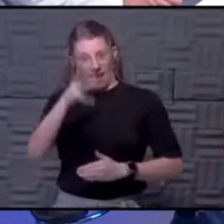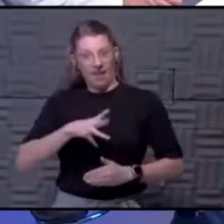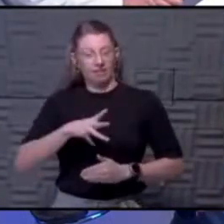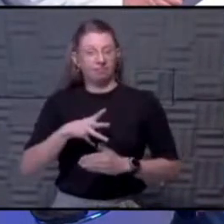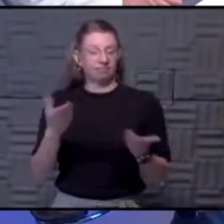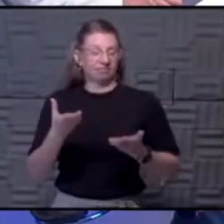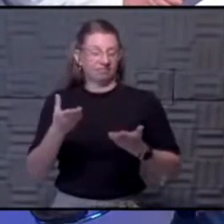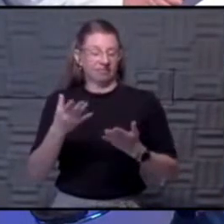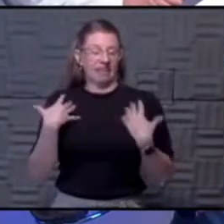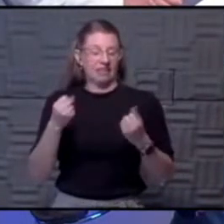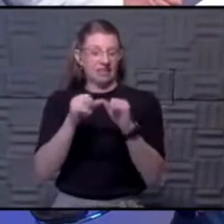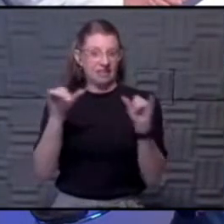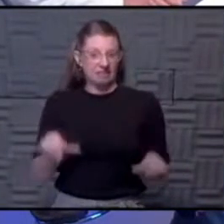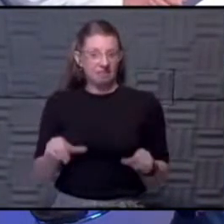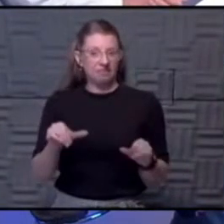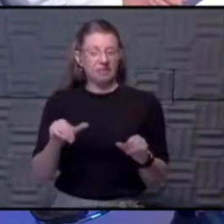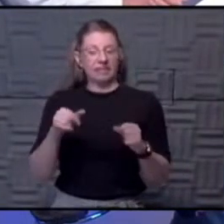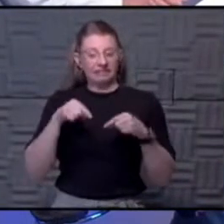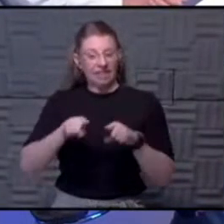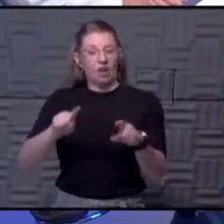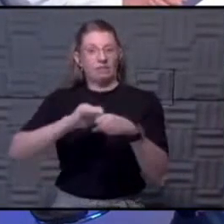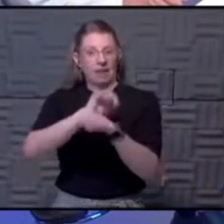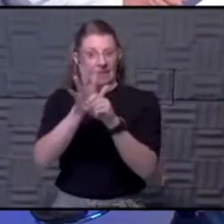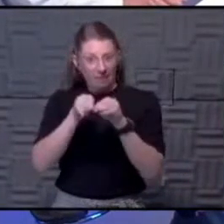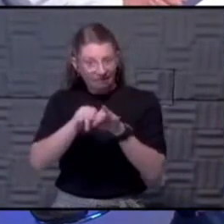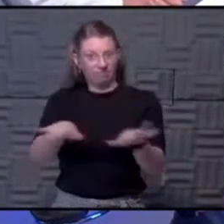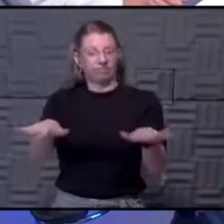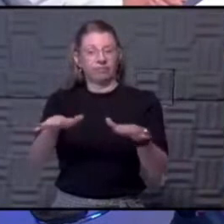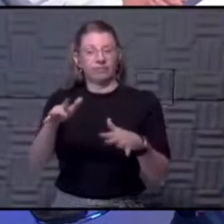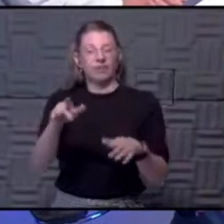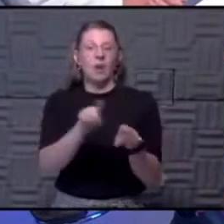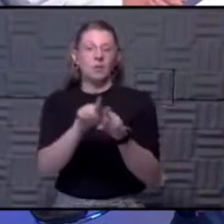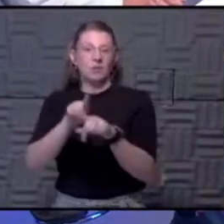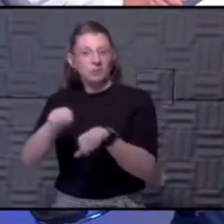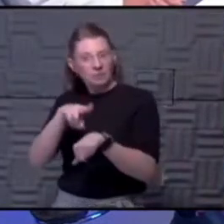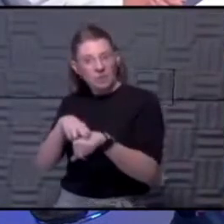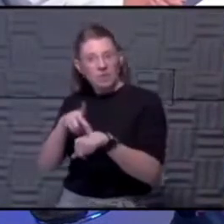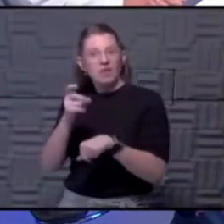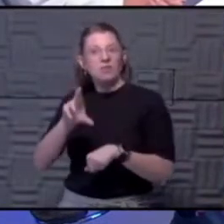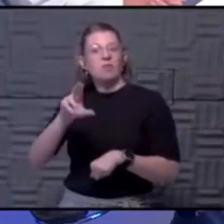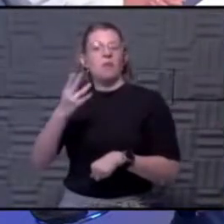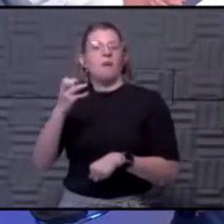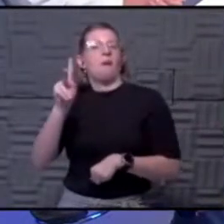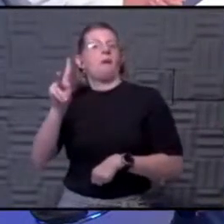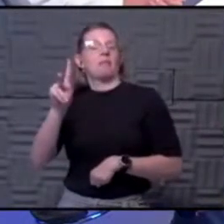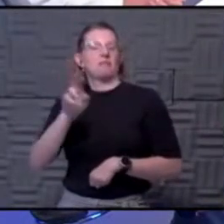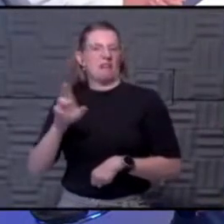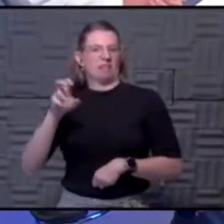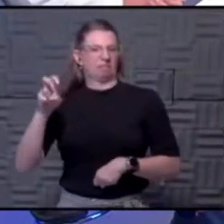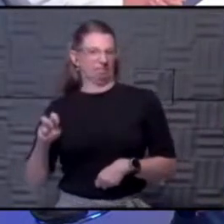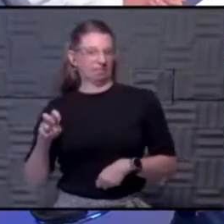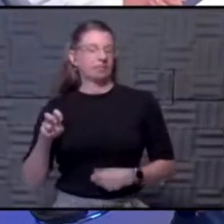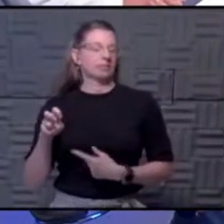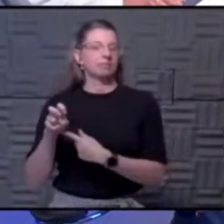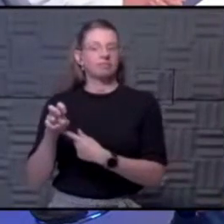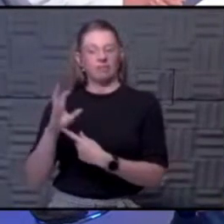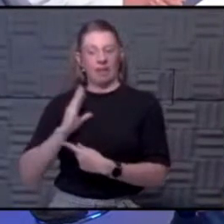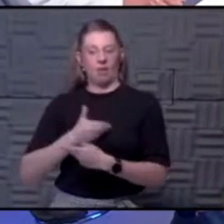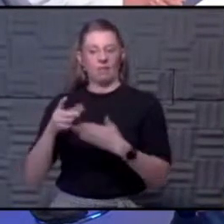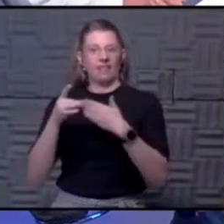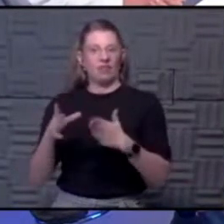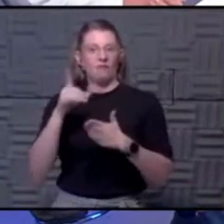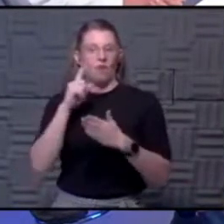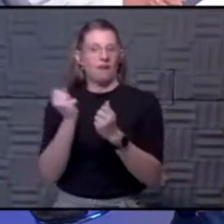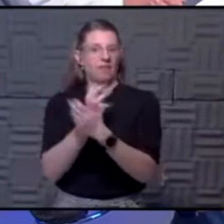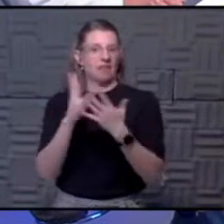the pandemic and has done a great job. Also, of course, Doc Hawk here on the right. And Doc Hawk has been our leader for all